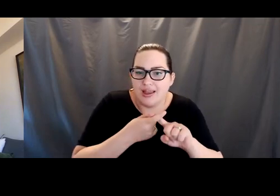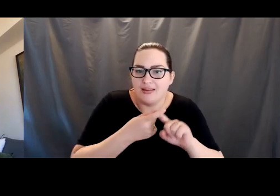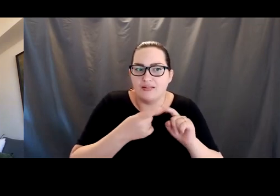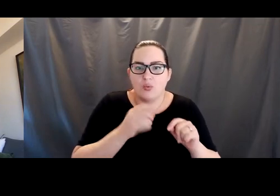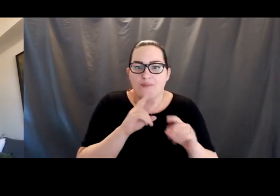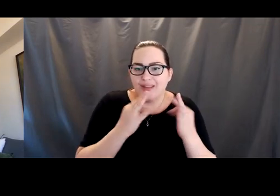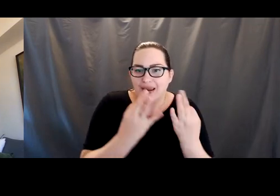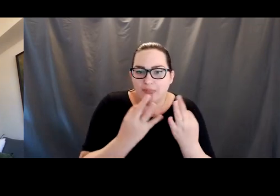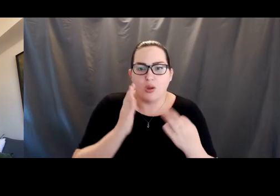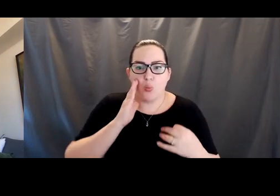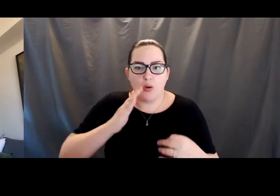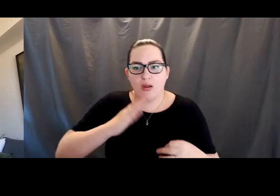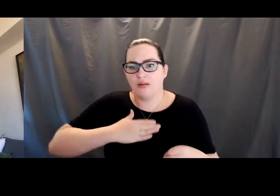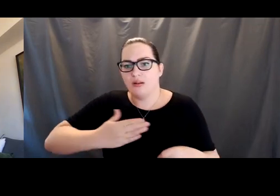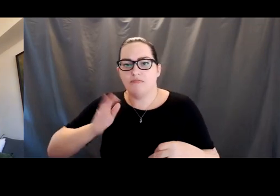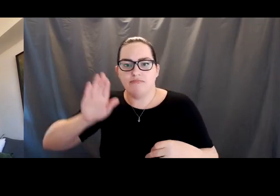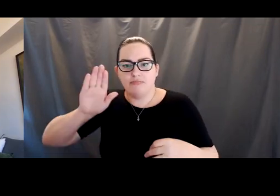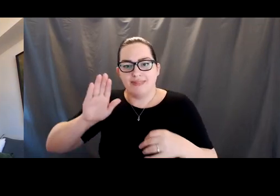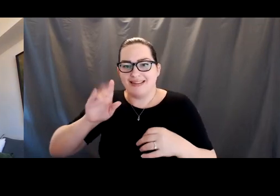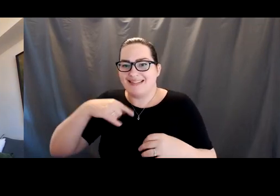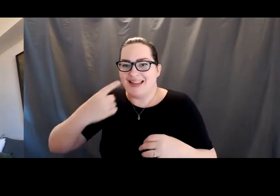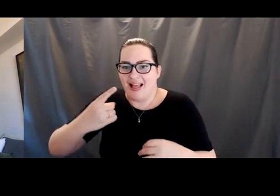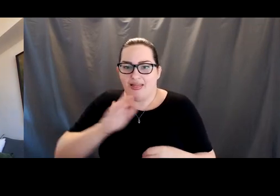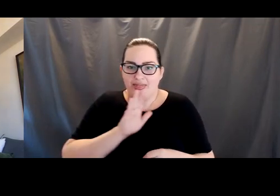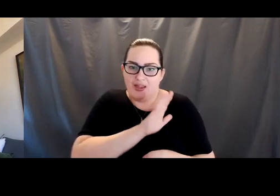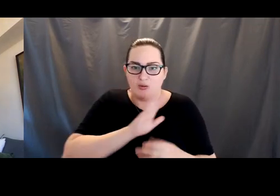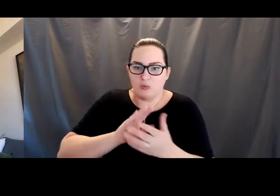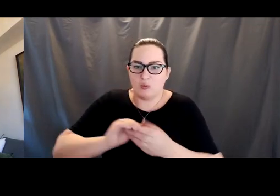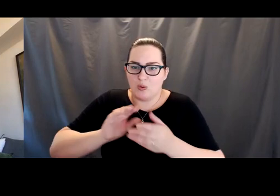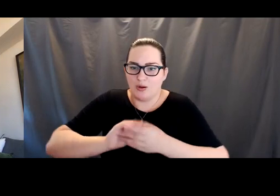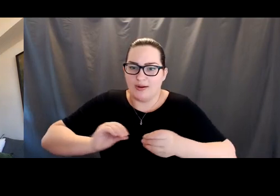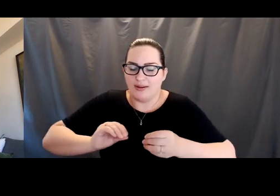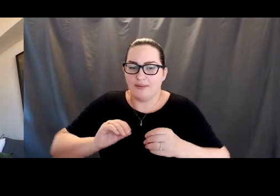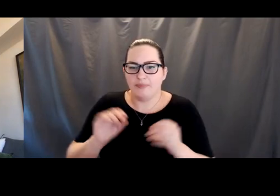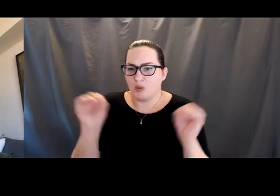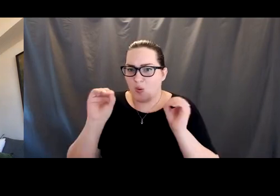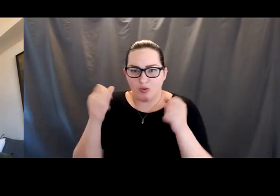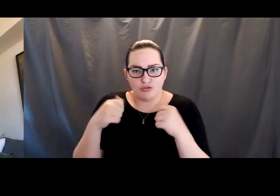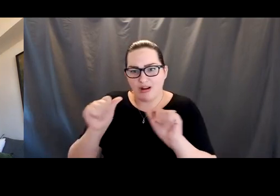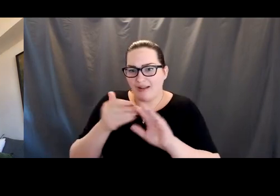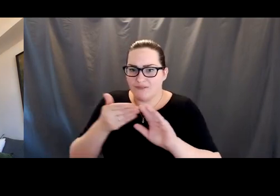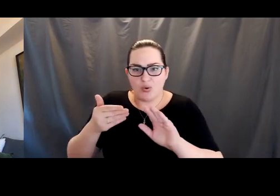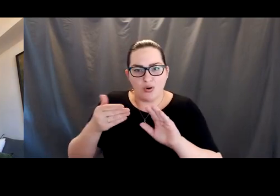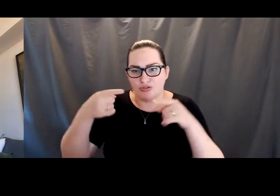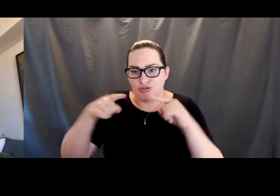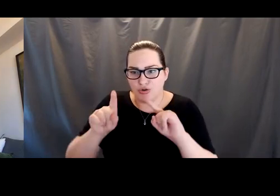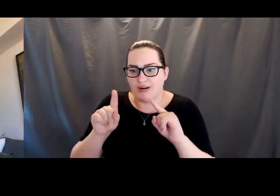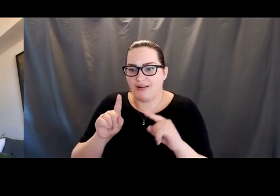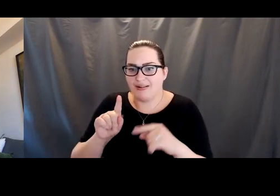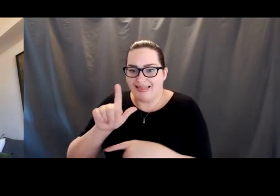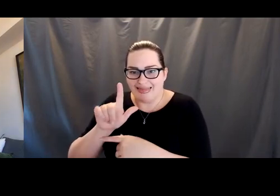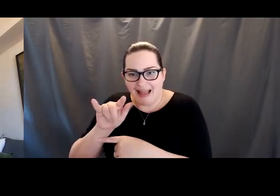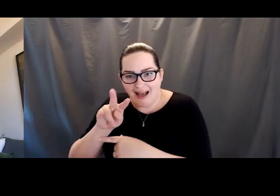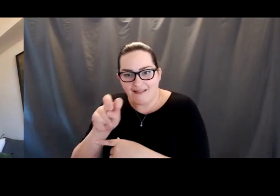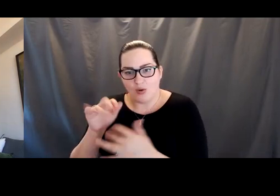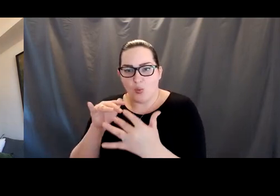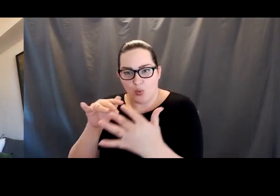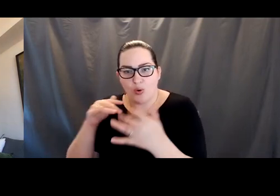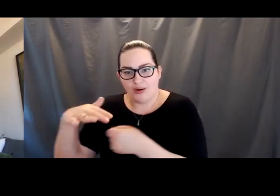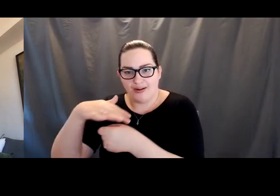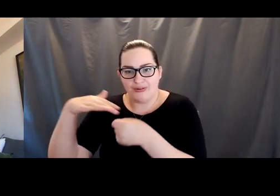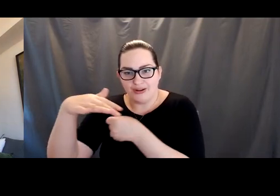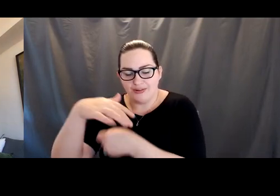what was happening. And no one had ever tried this in a live war zone. So it was an experiment. It was very interesting. And what ended up happening was we ended